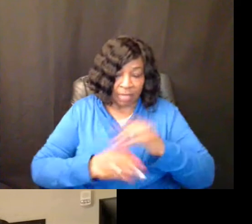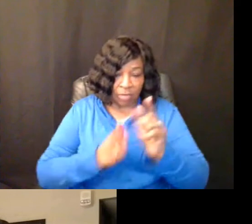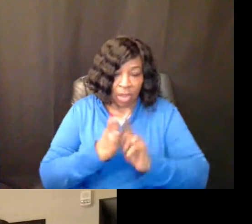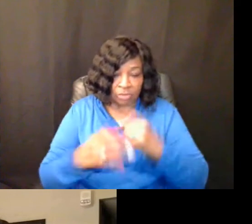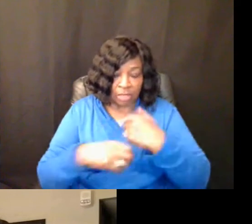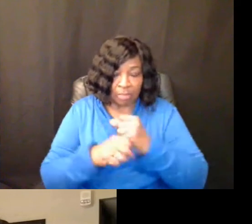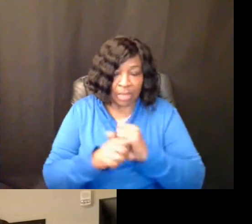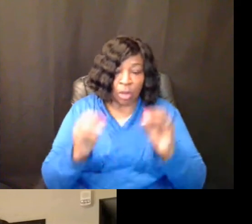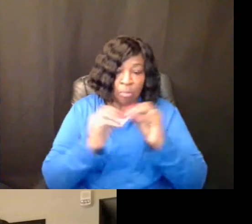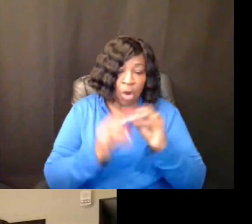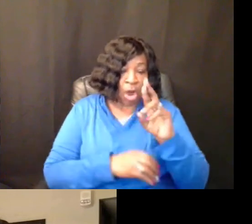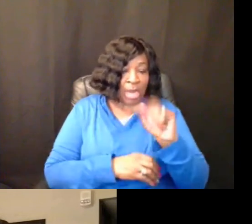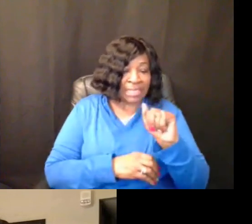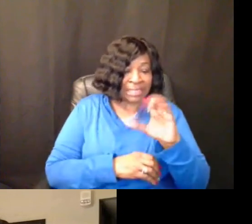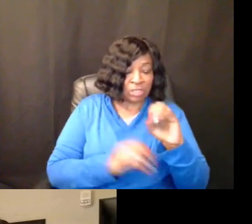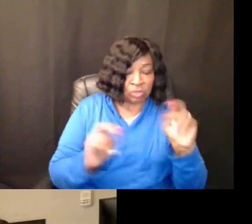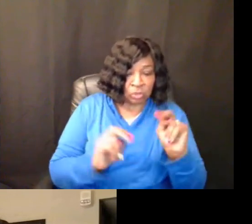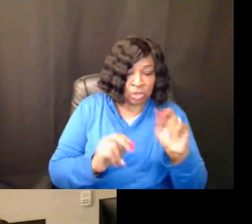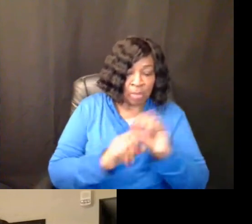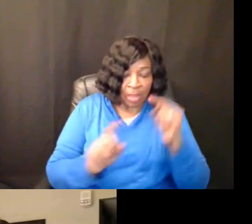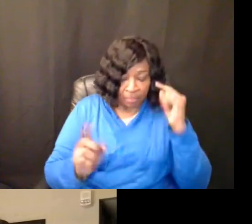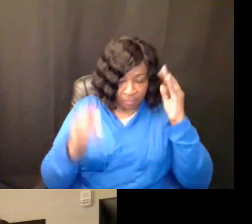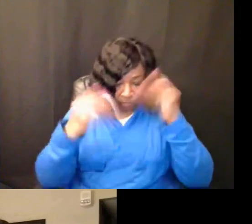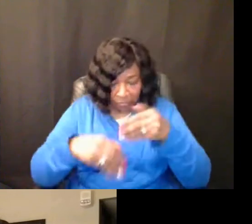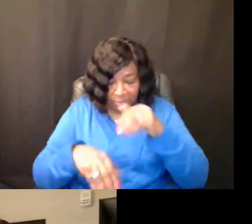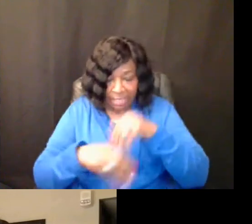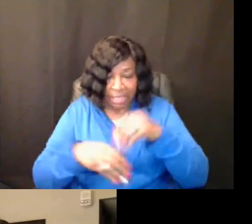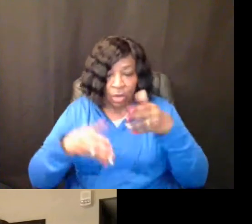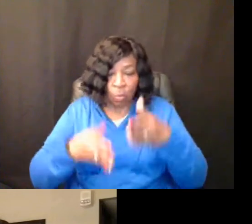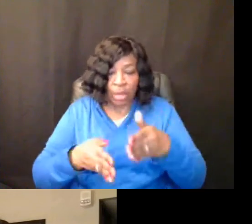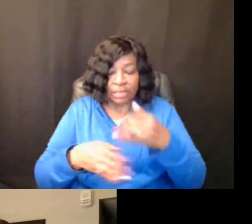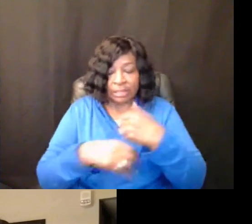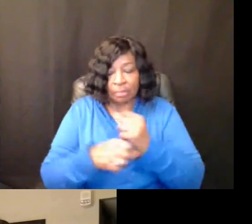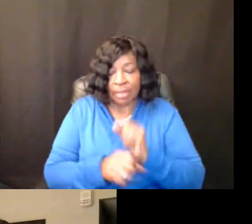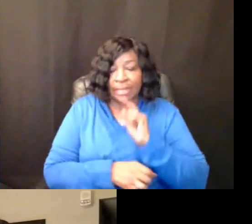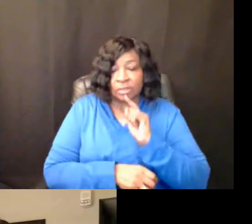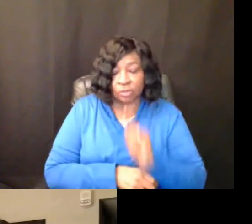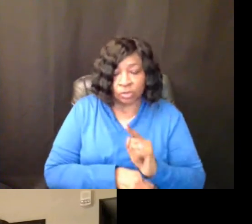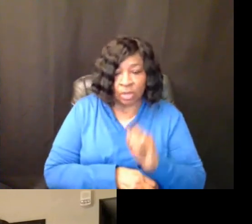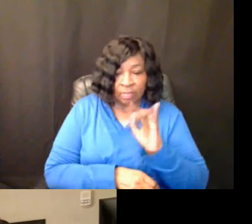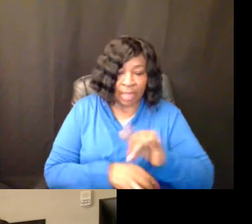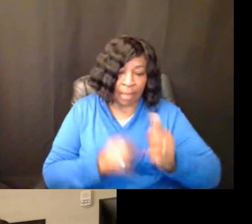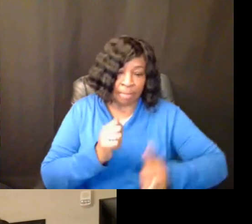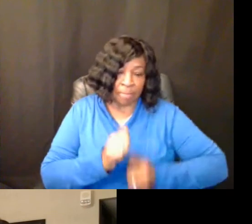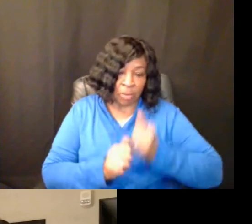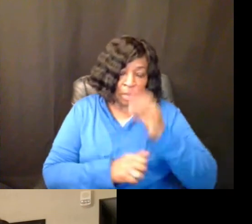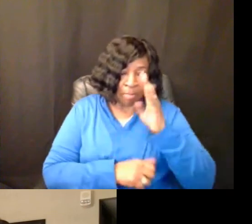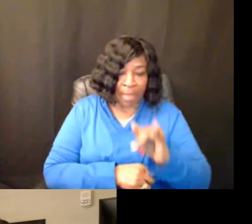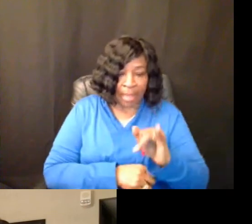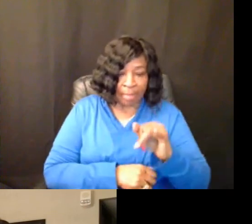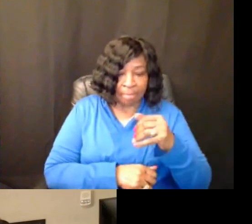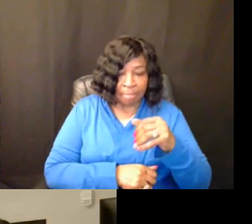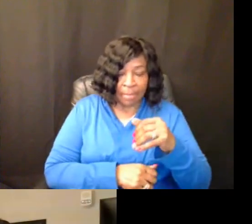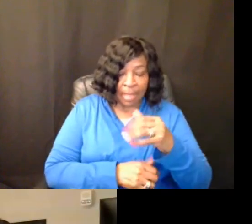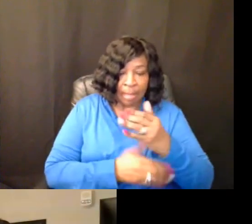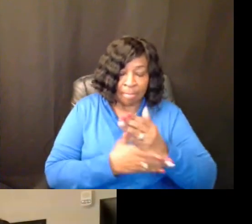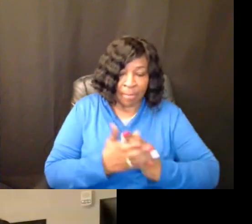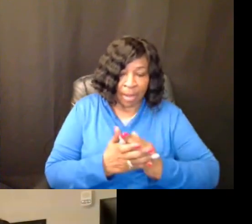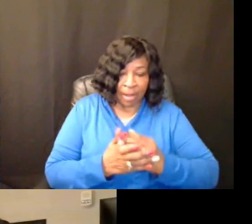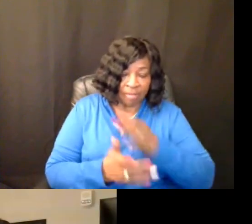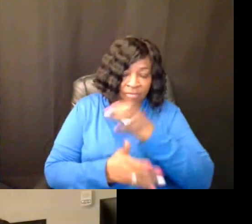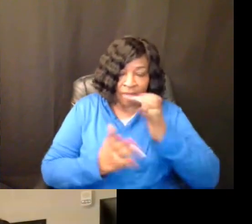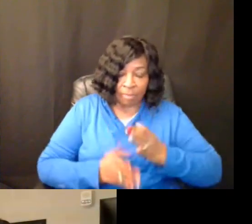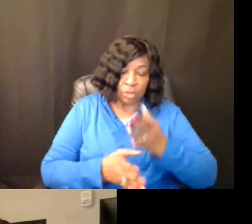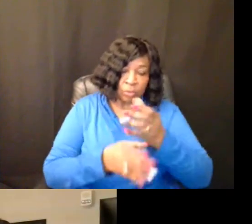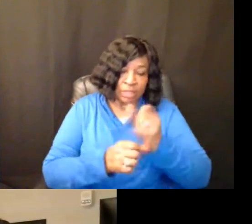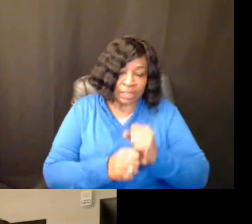but targeted in a way to make sure that most BIPOC farmers receive debt relief from it,